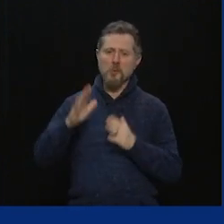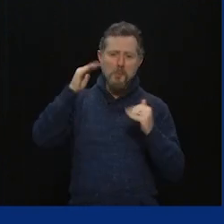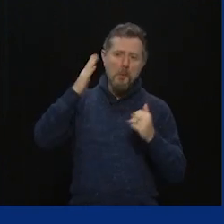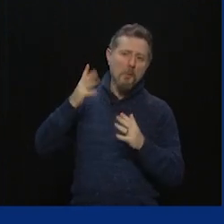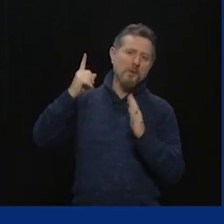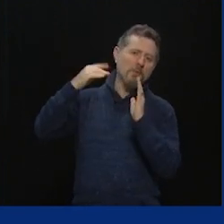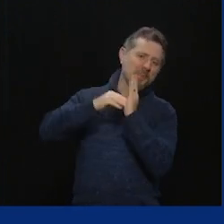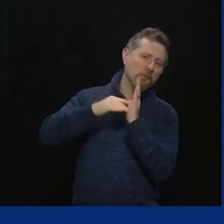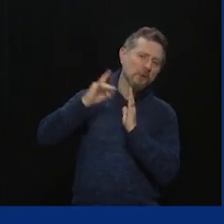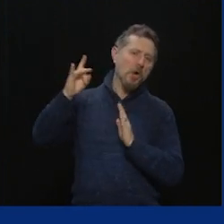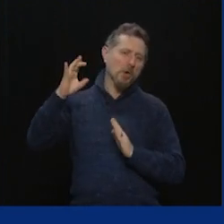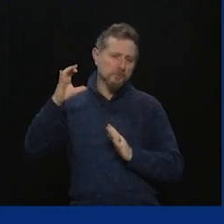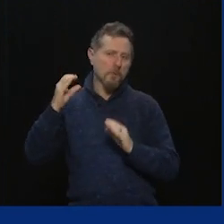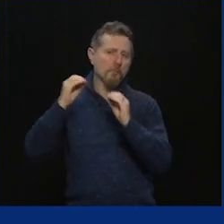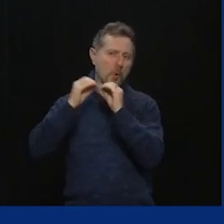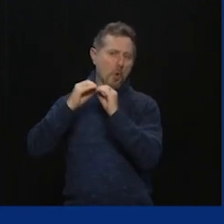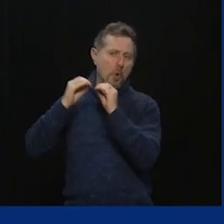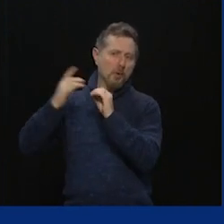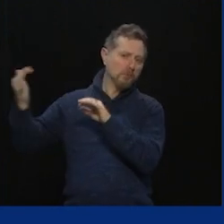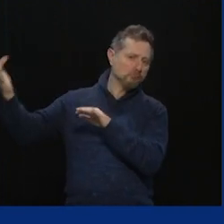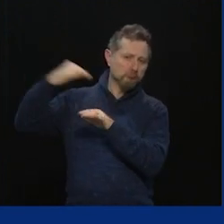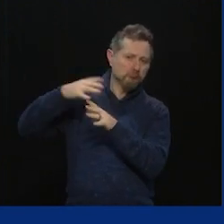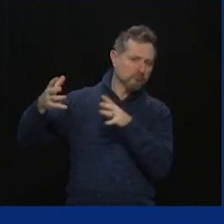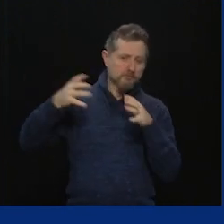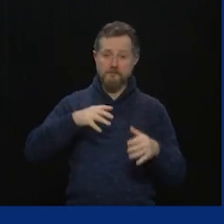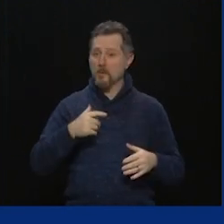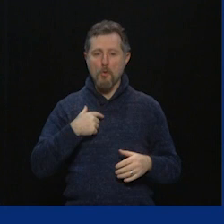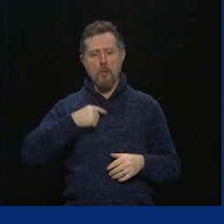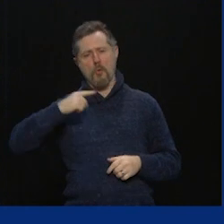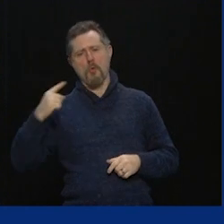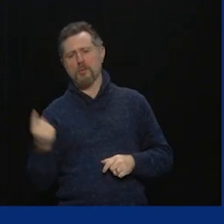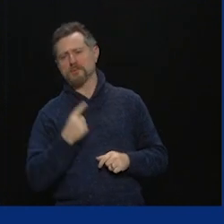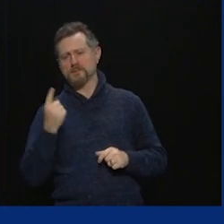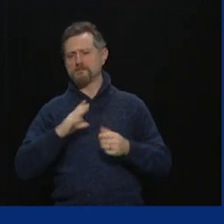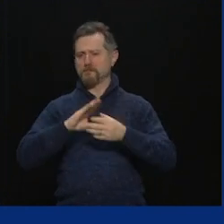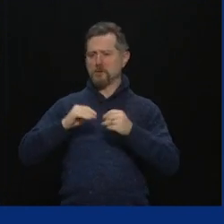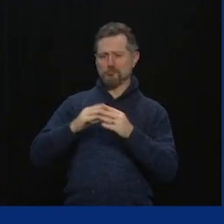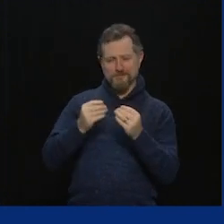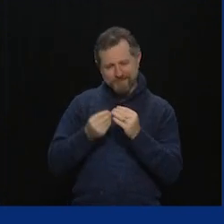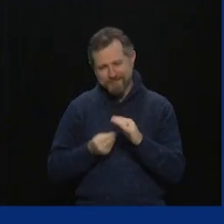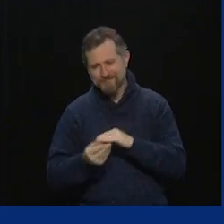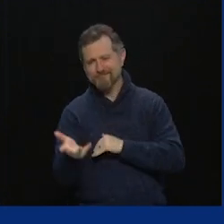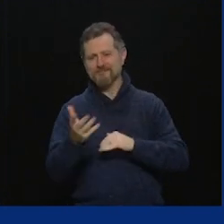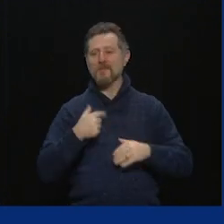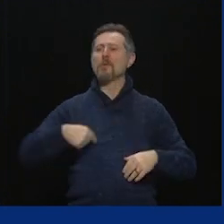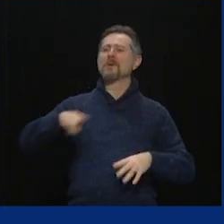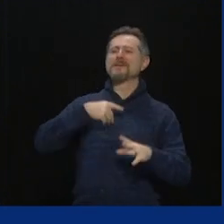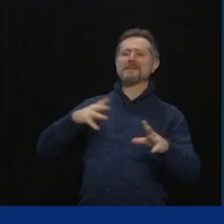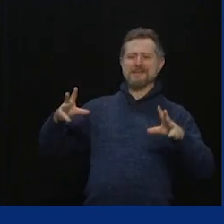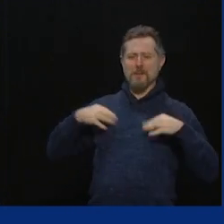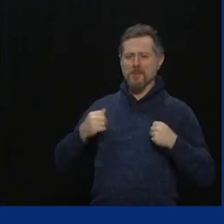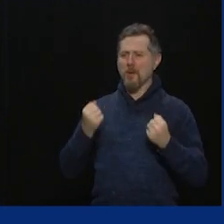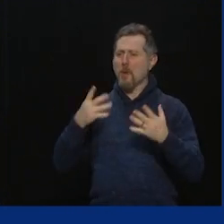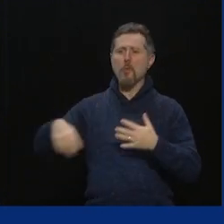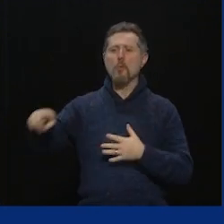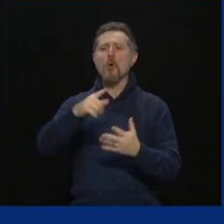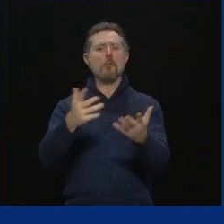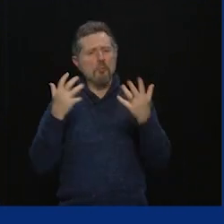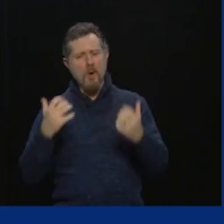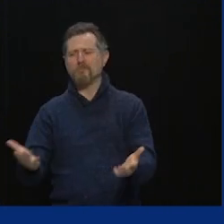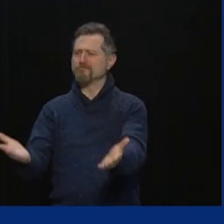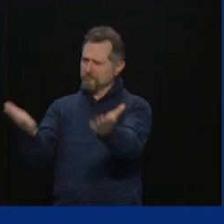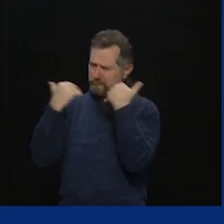more. And we send a message from day one. We'll take as many as you want to have come to New York State, because it's a huge point of pride for